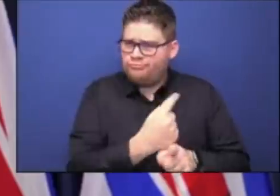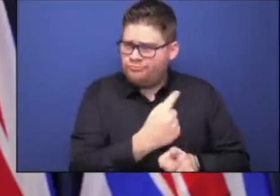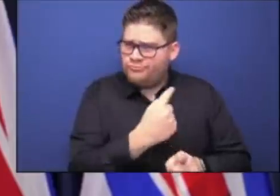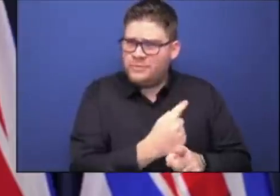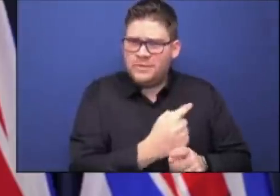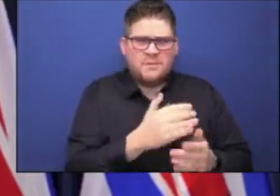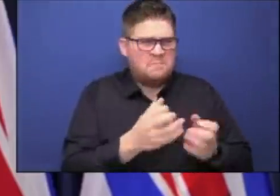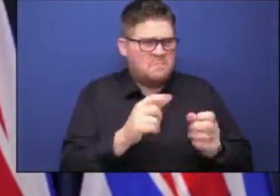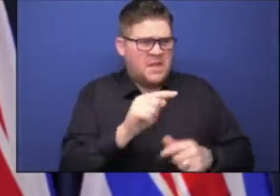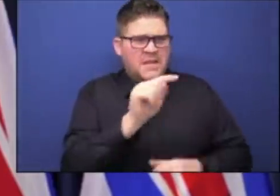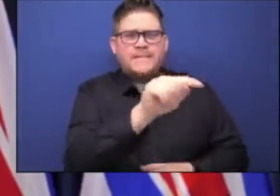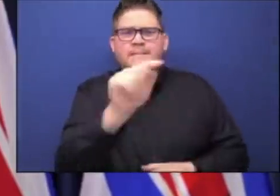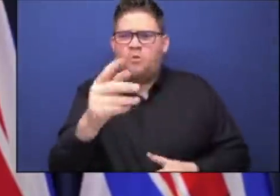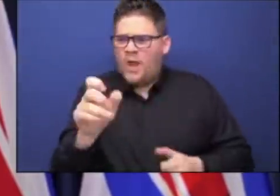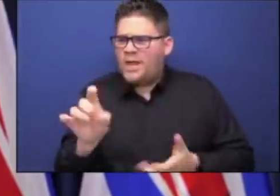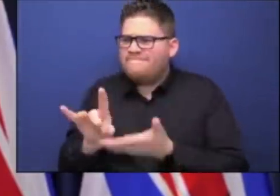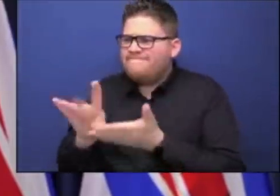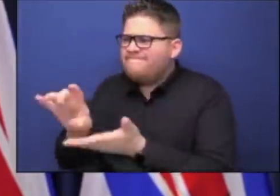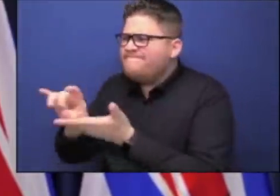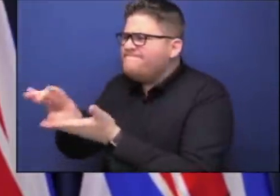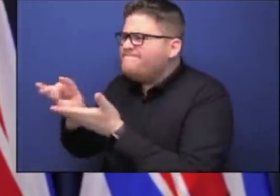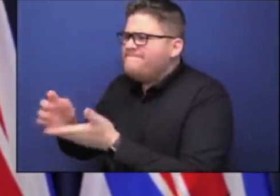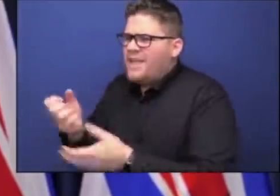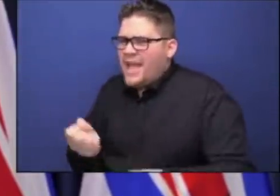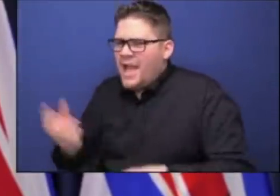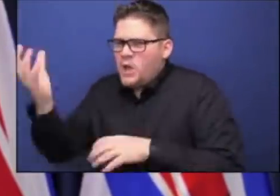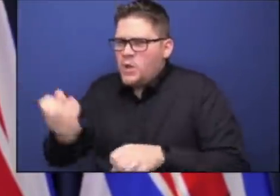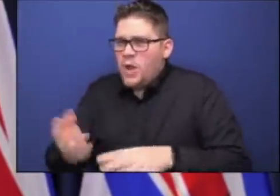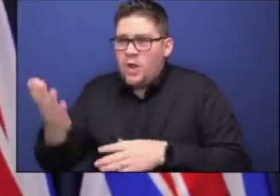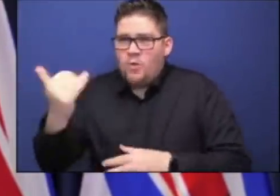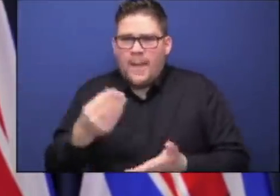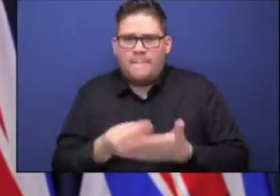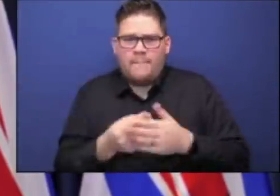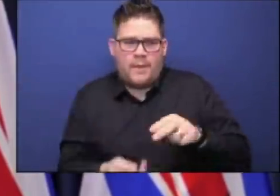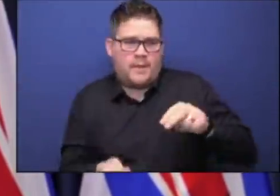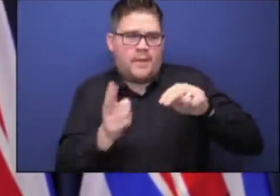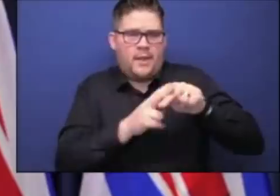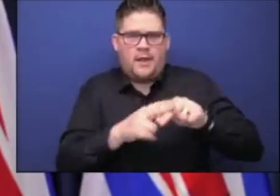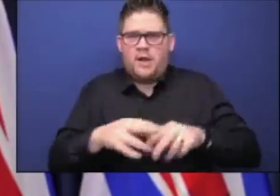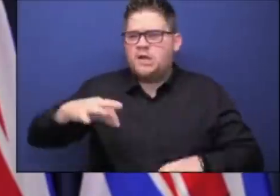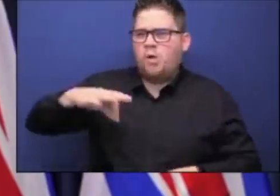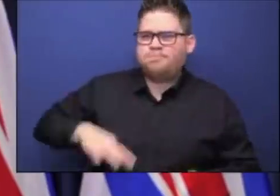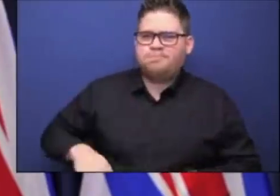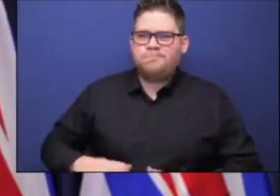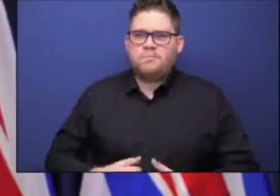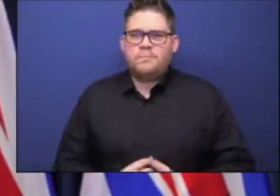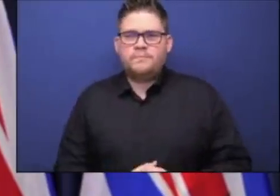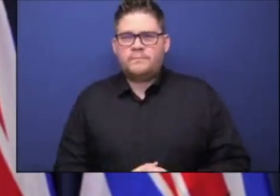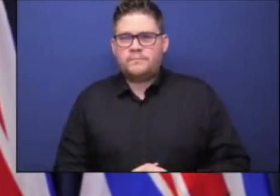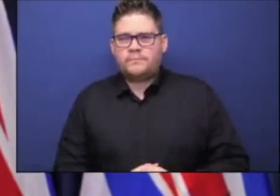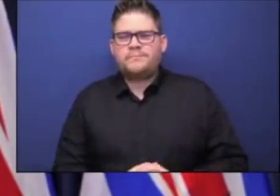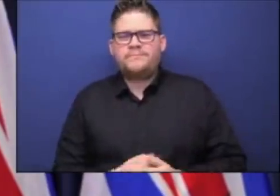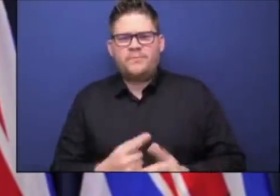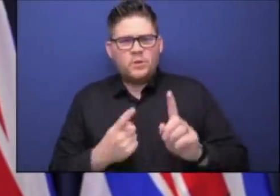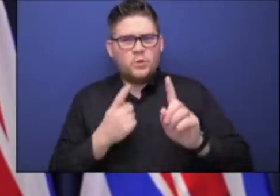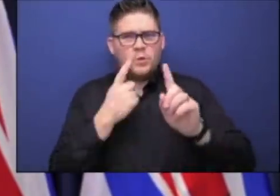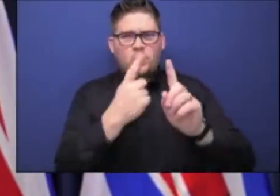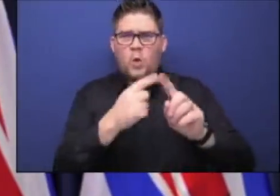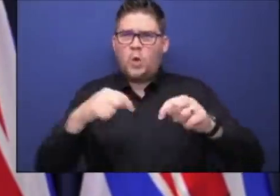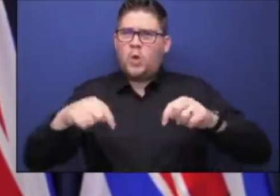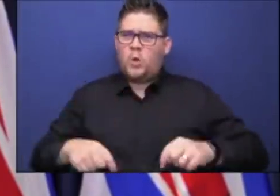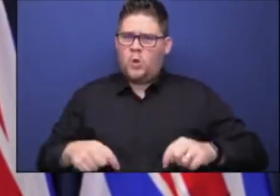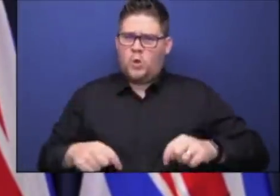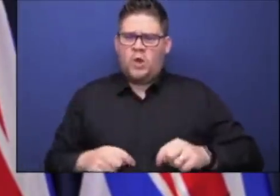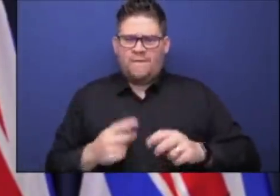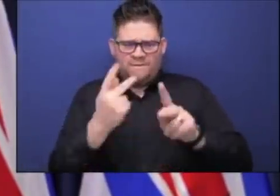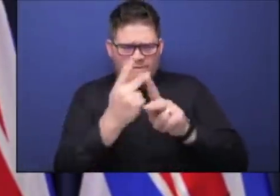government promised to take action to deal with these rent evictions, to deal with the massive rent hikes, and we've come a long way. We've closed the